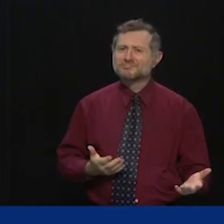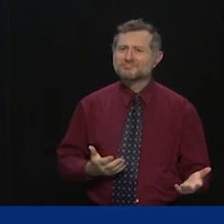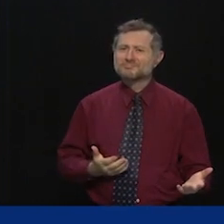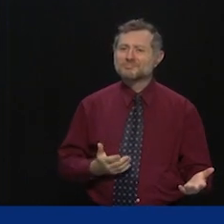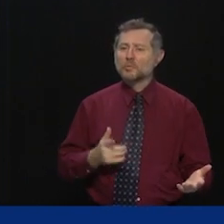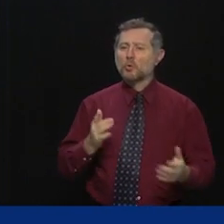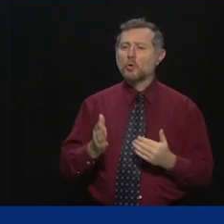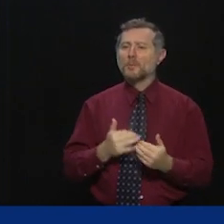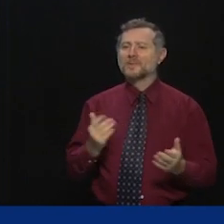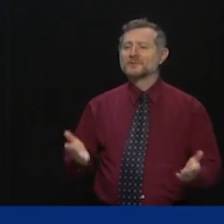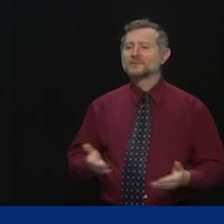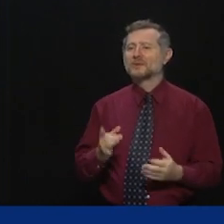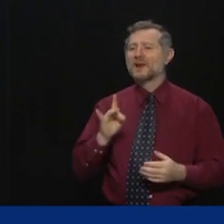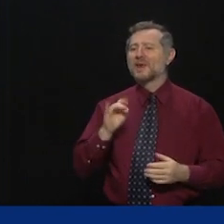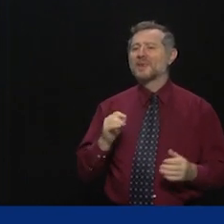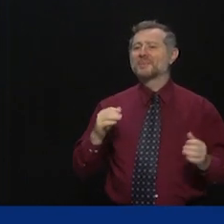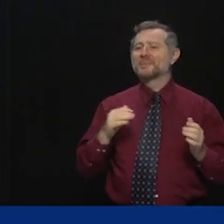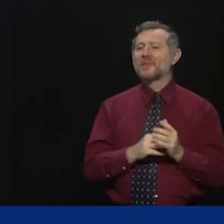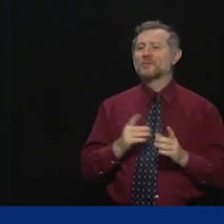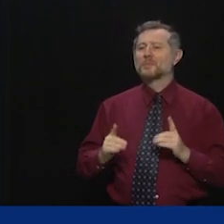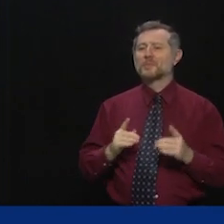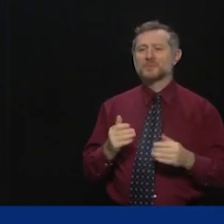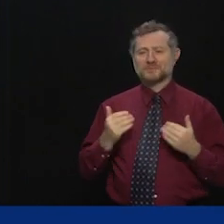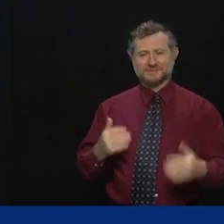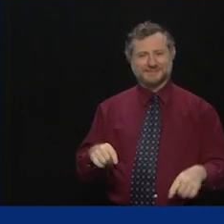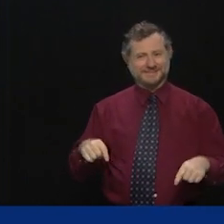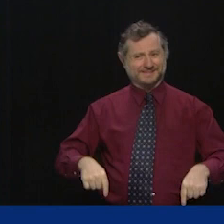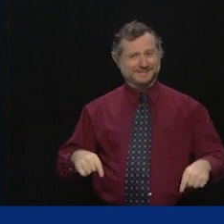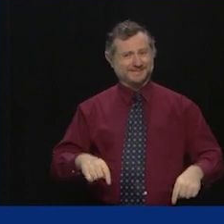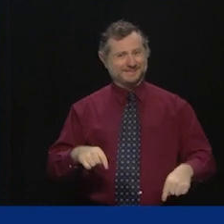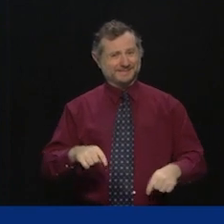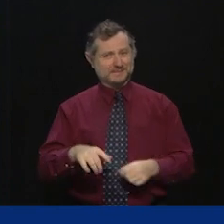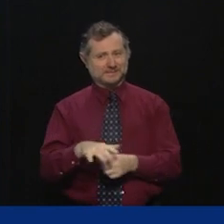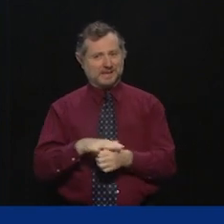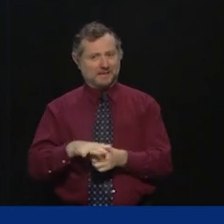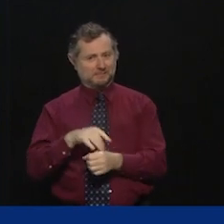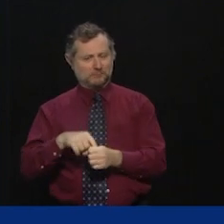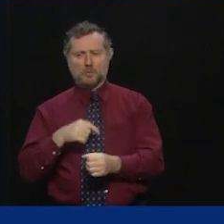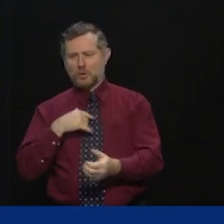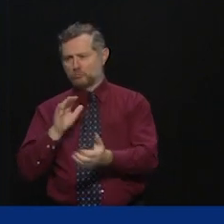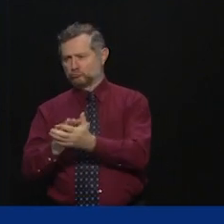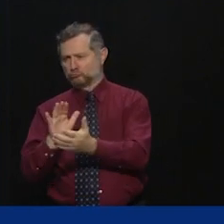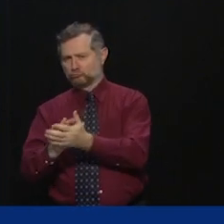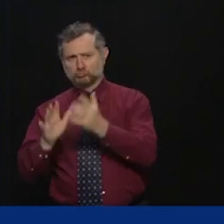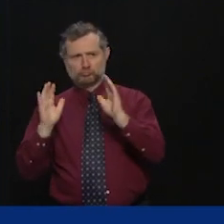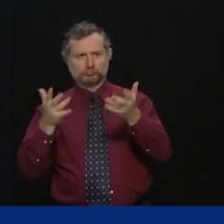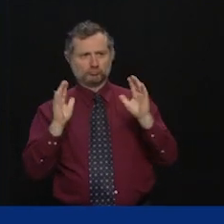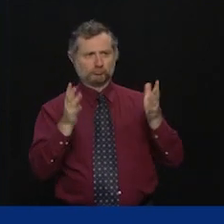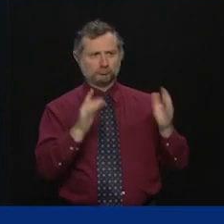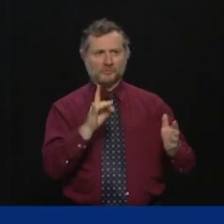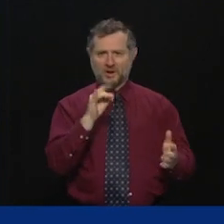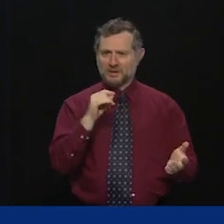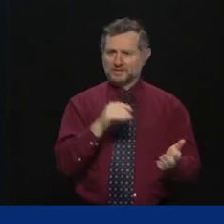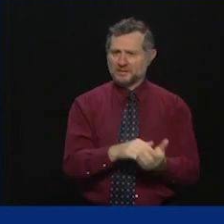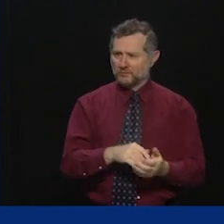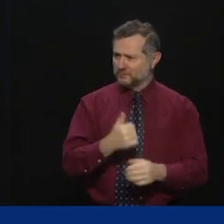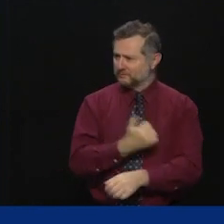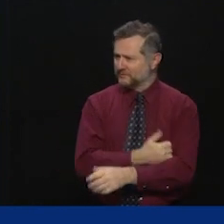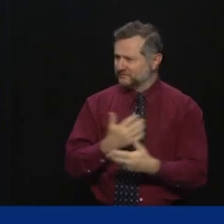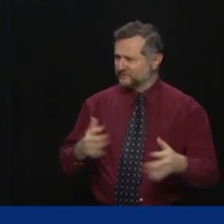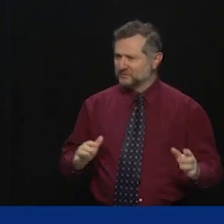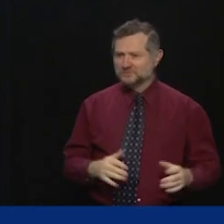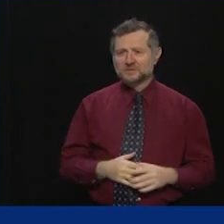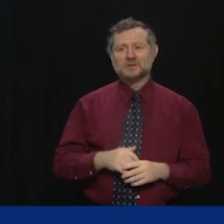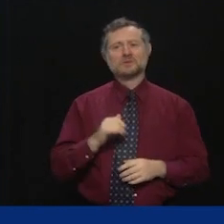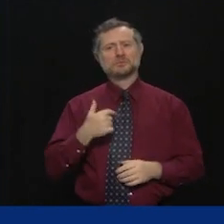vaccinated right here. Let's give that a round of applause. That is amazing. I just had a chance to meet some of